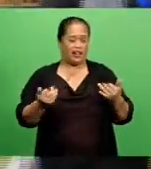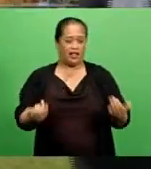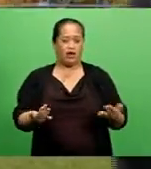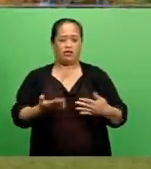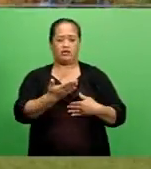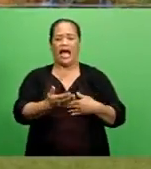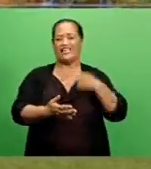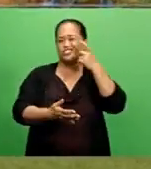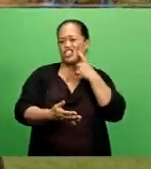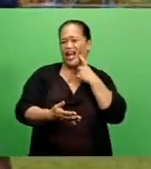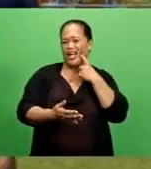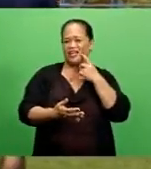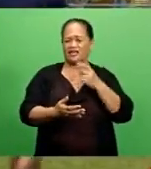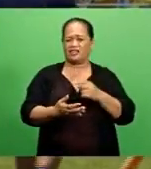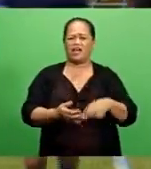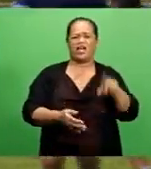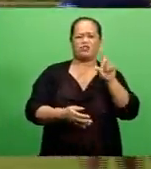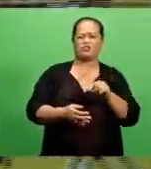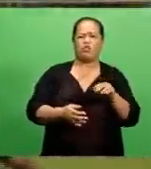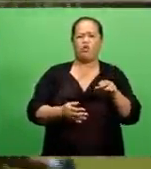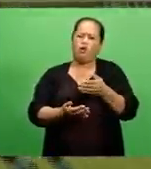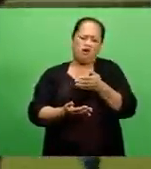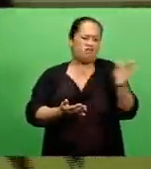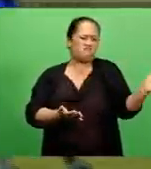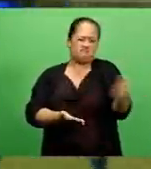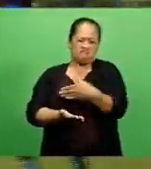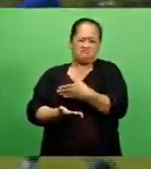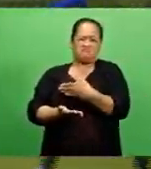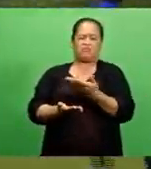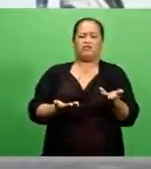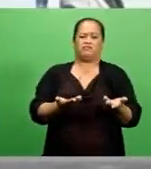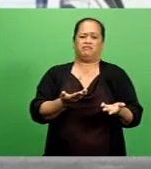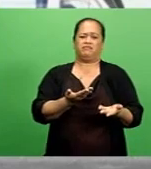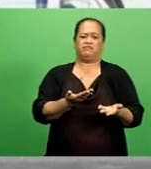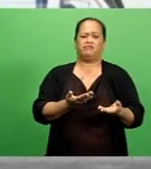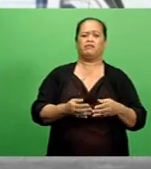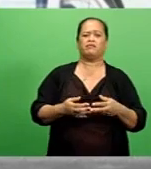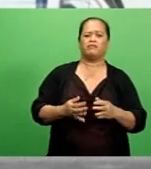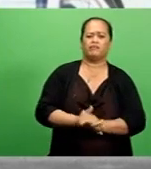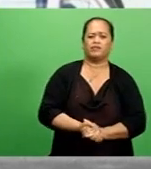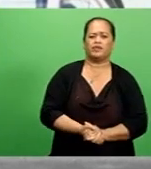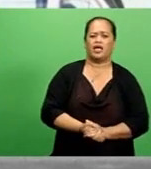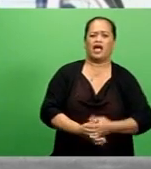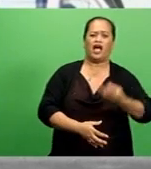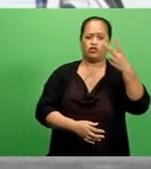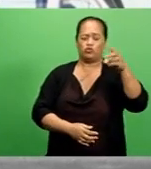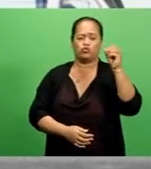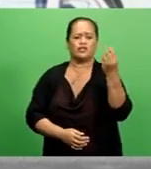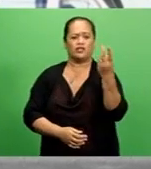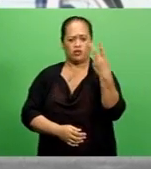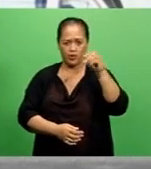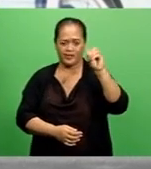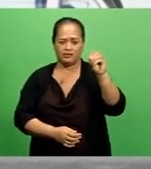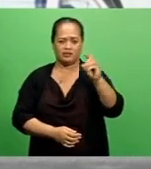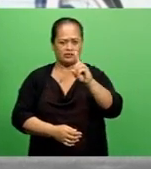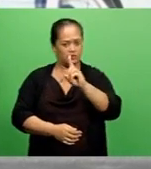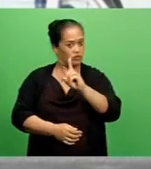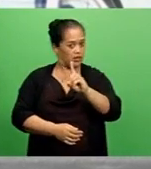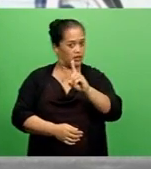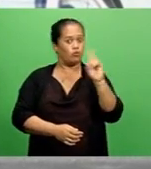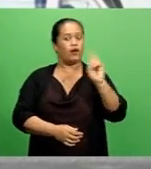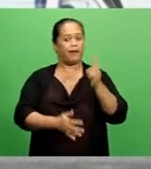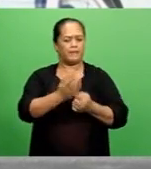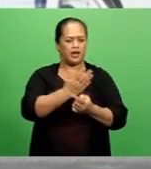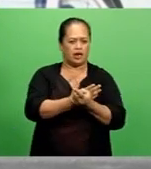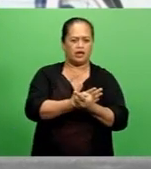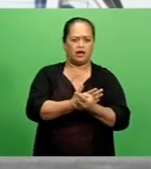trying to know all of them before March. The 2021 Rugby World Cup will be held in New Zealand